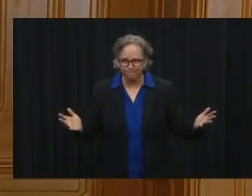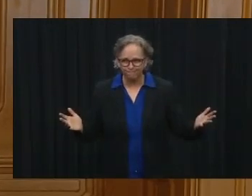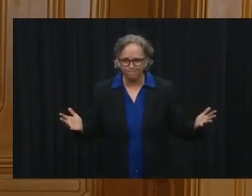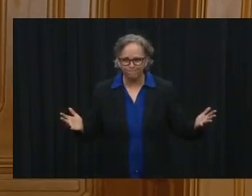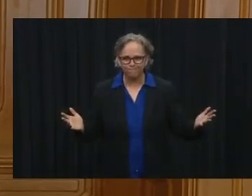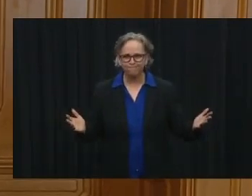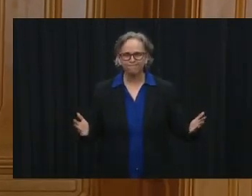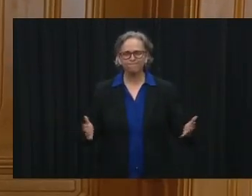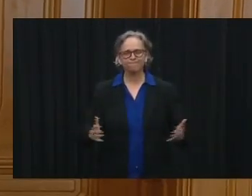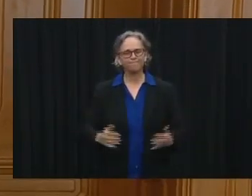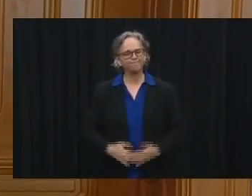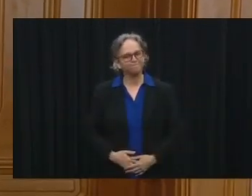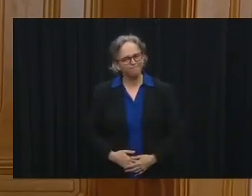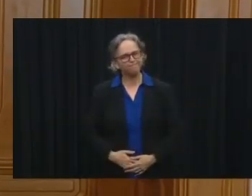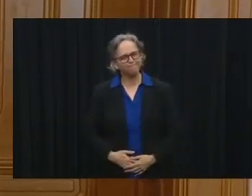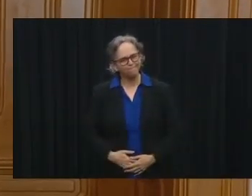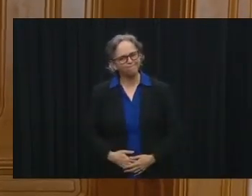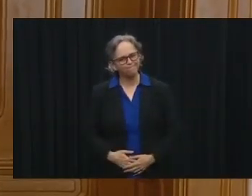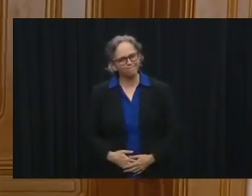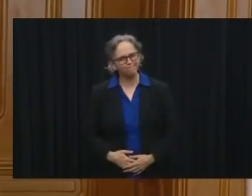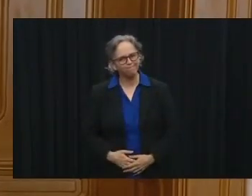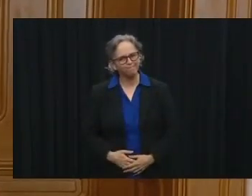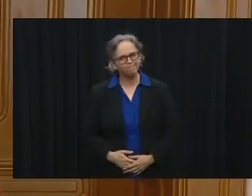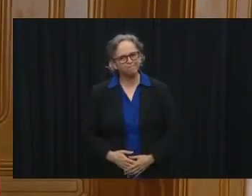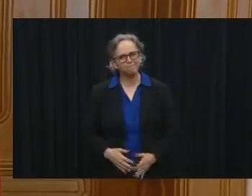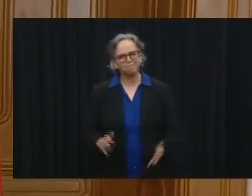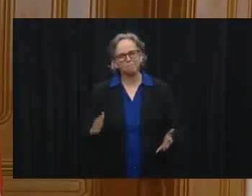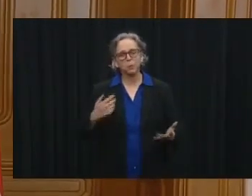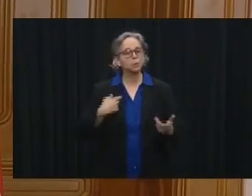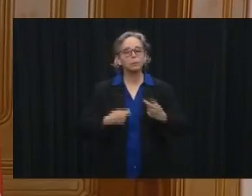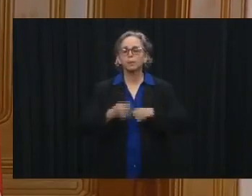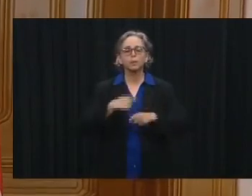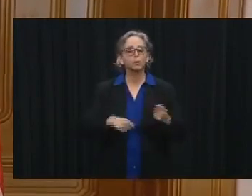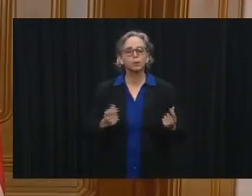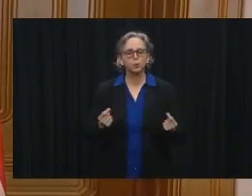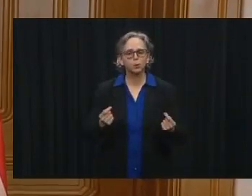wear an Indians tie tomorrow.